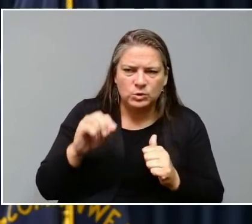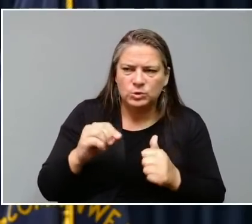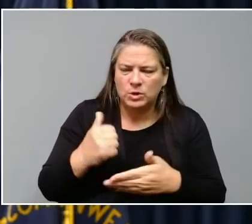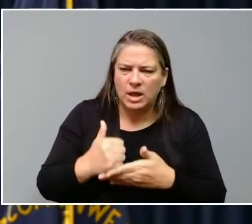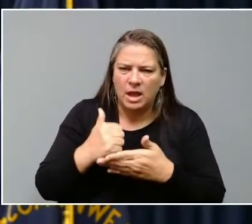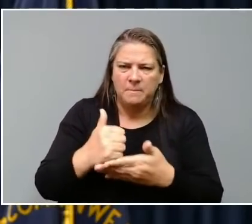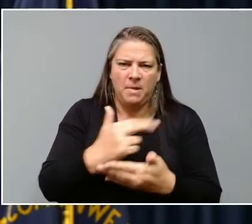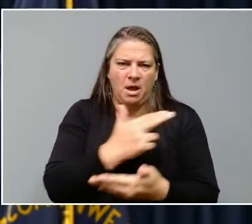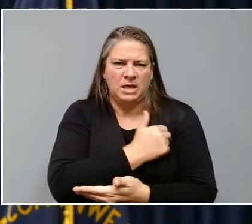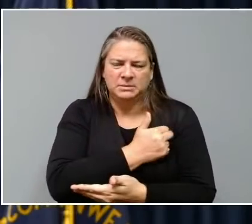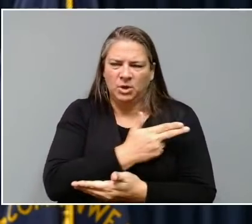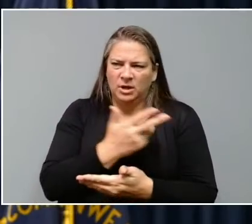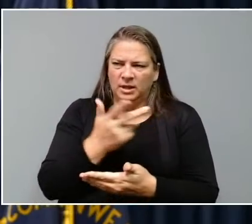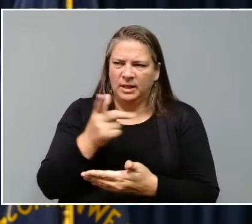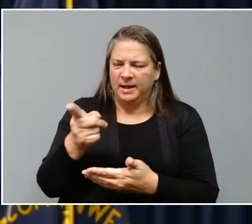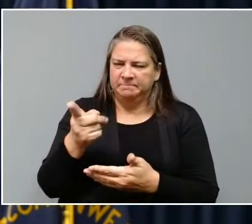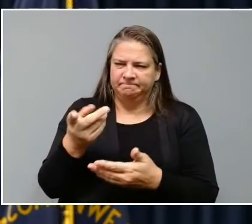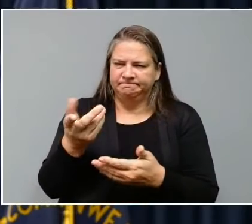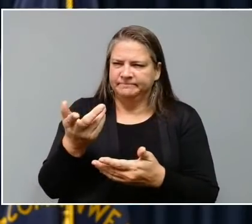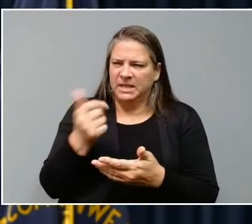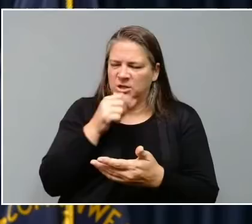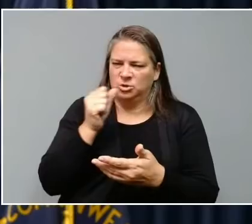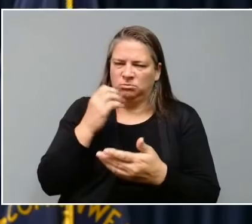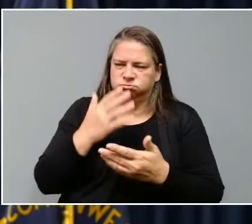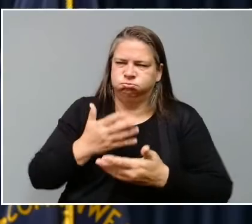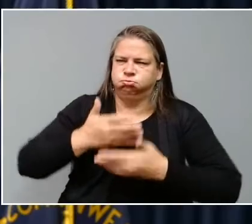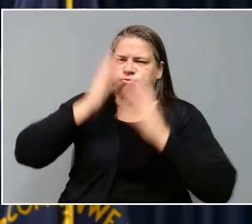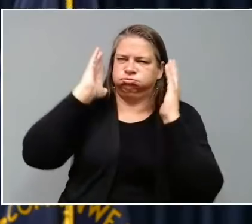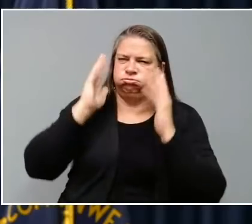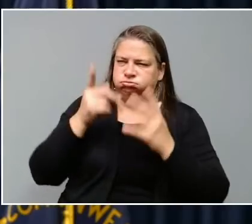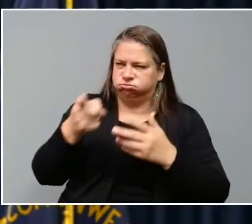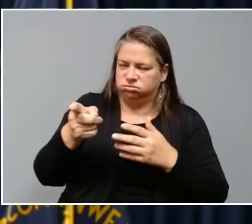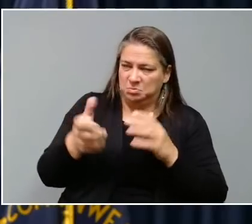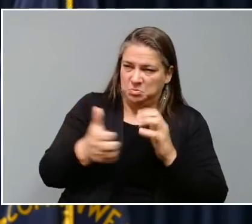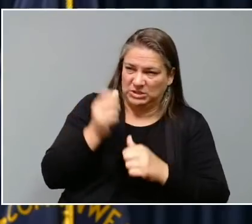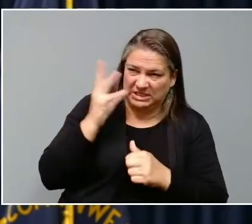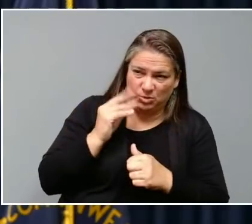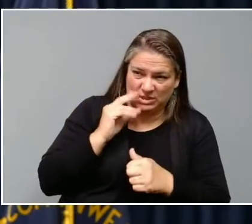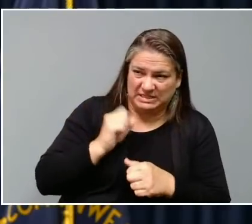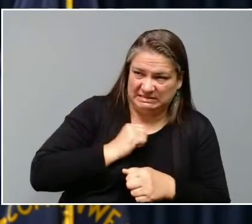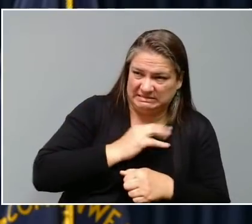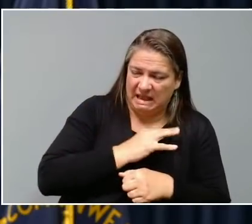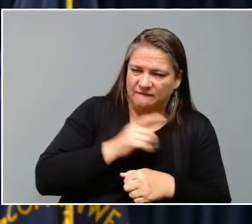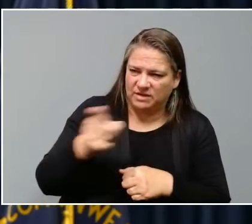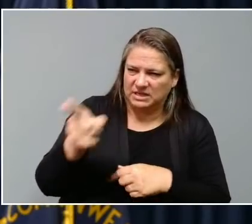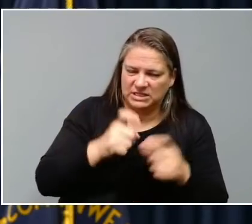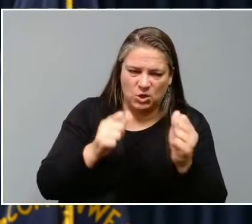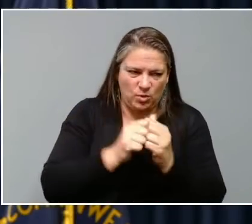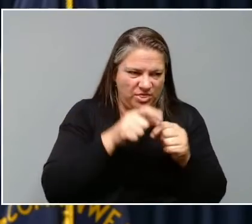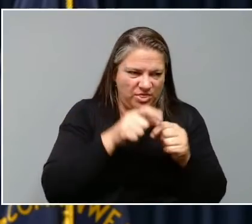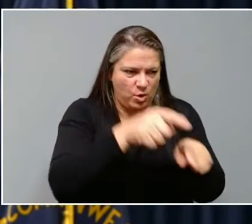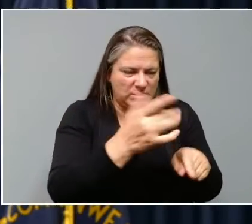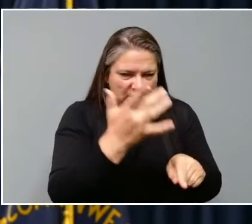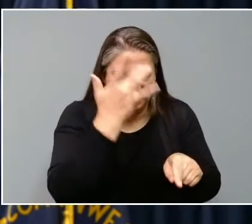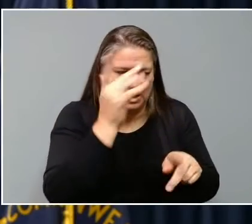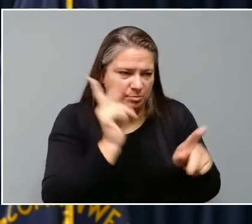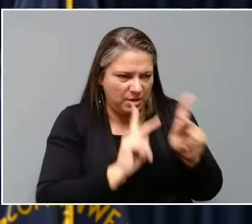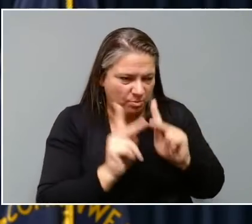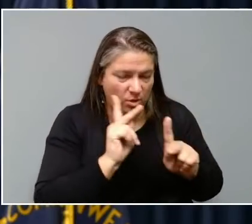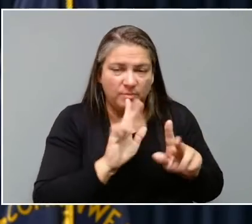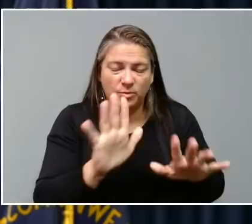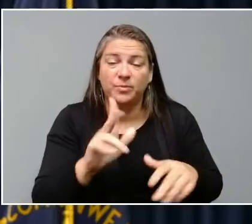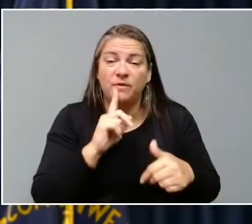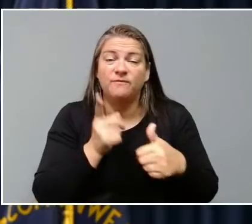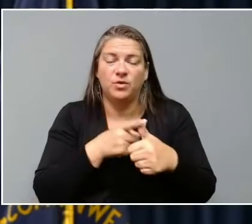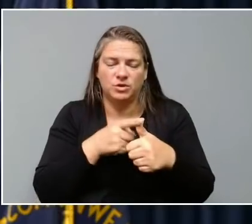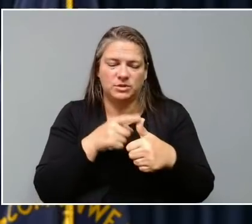clinicians as possible and or the most experienced staff to deal with the sickest of patients. The first is we have now